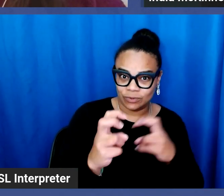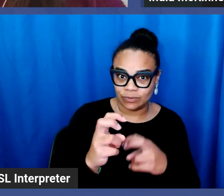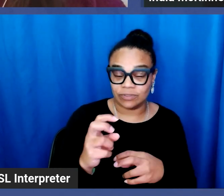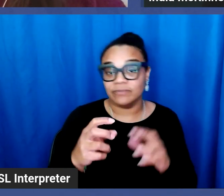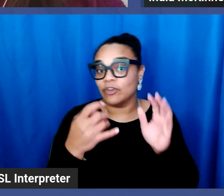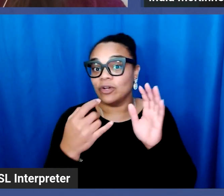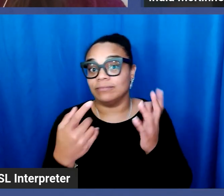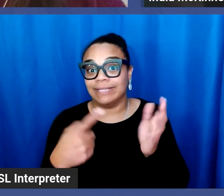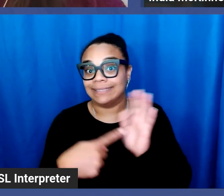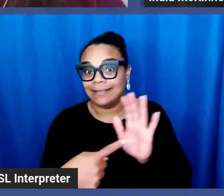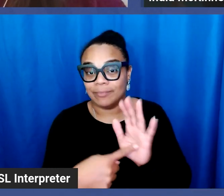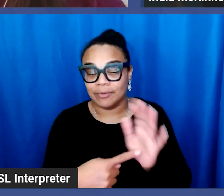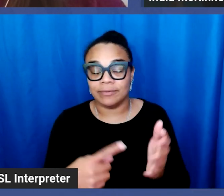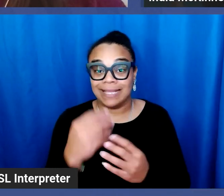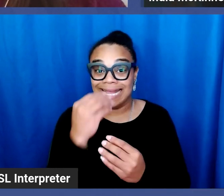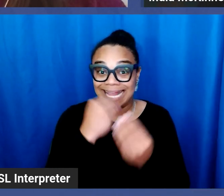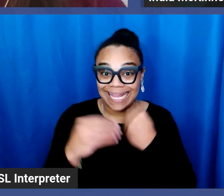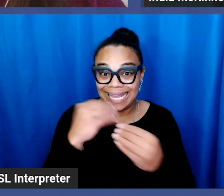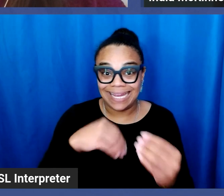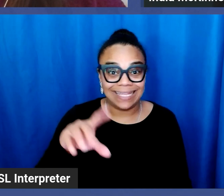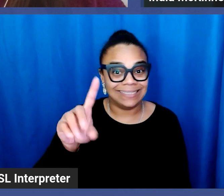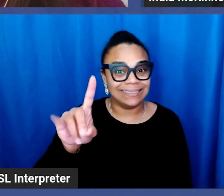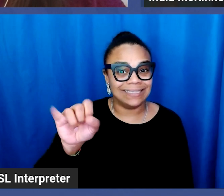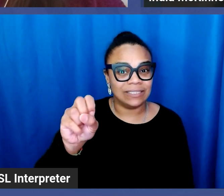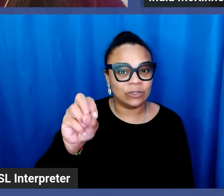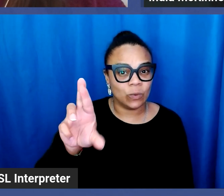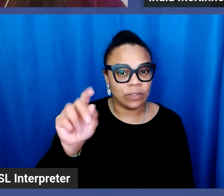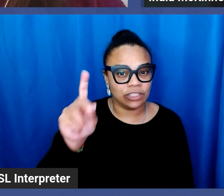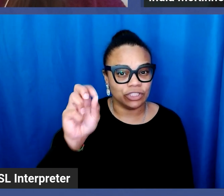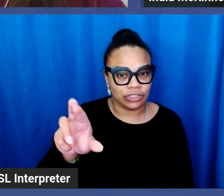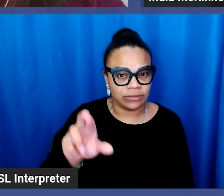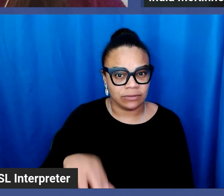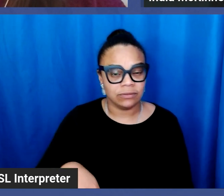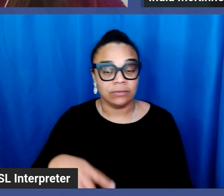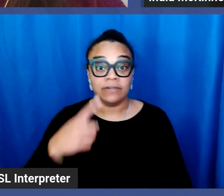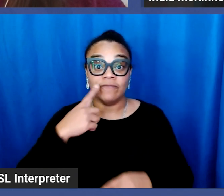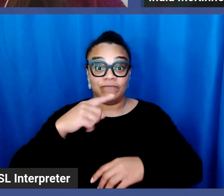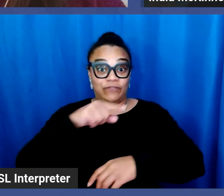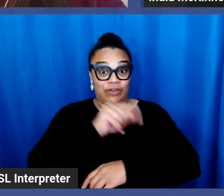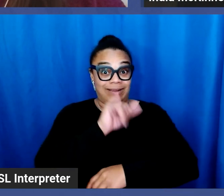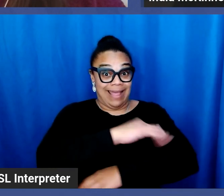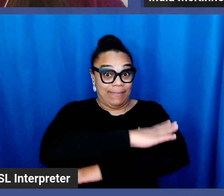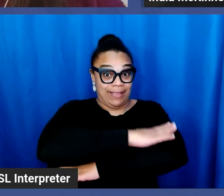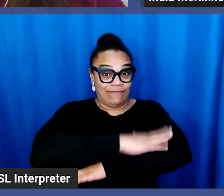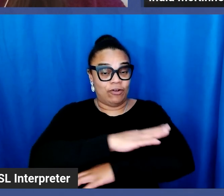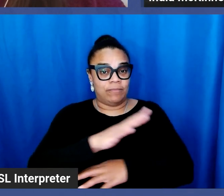eating disorders, there is, from a platform level, it's very hard to determine